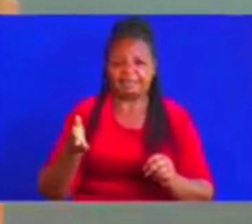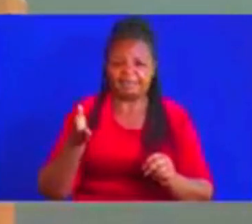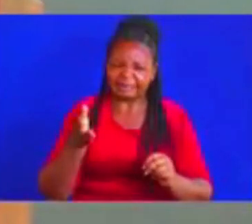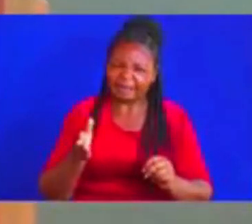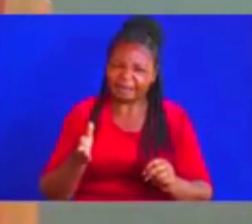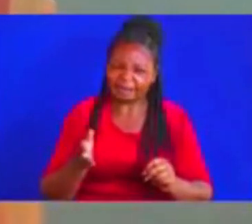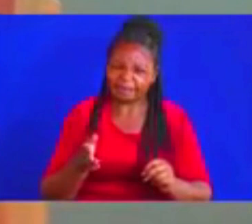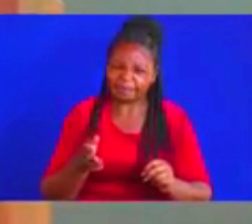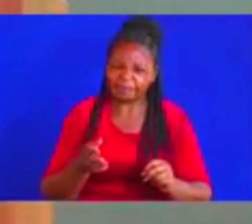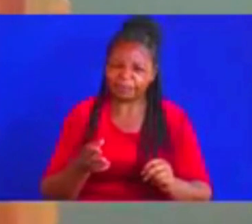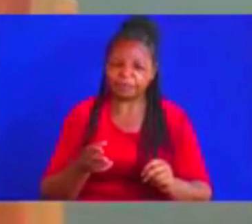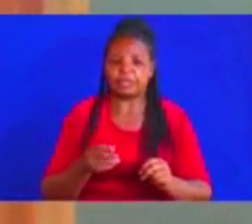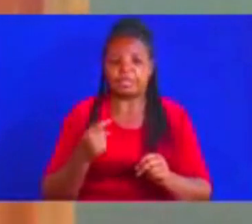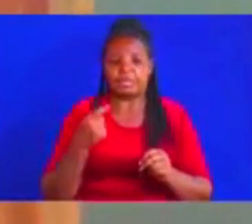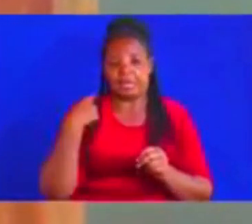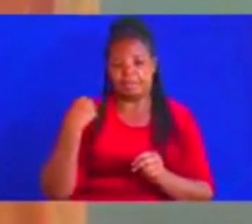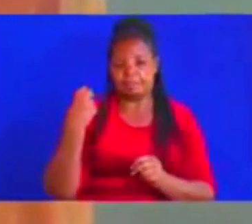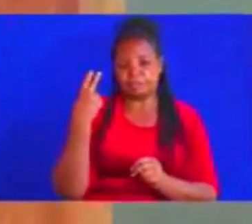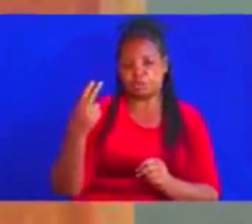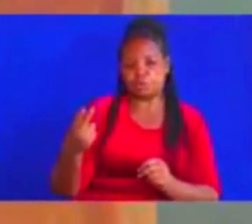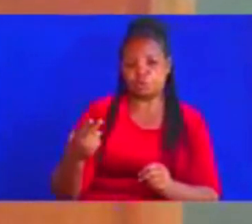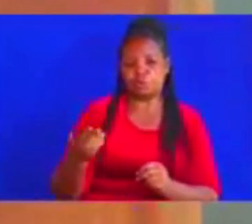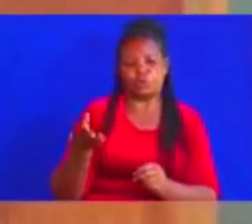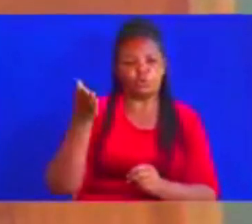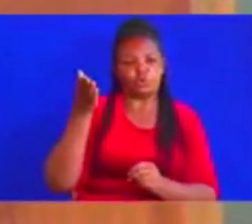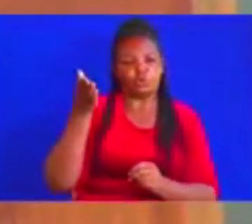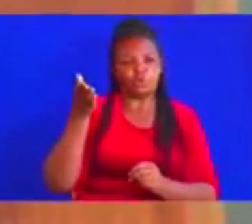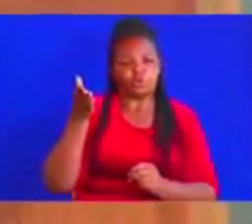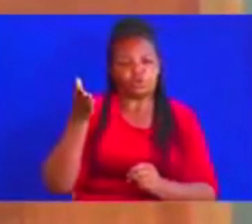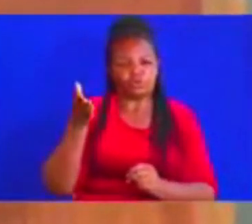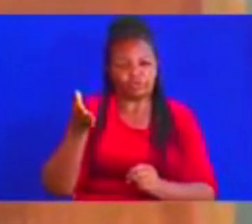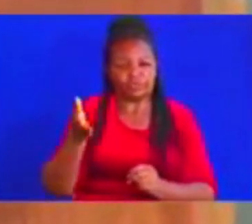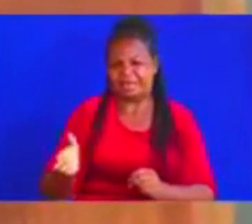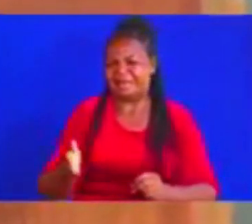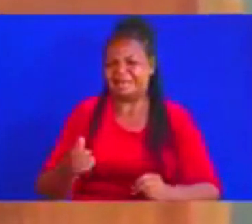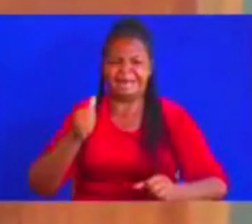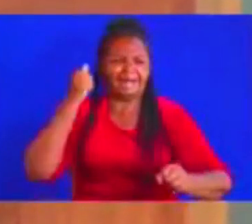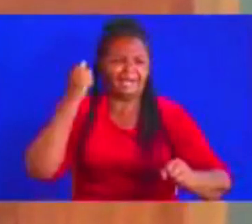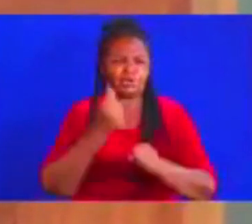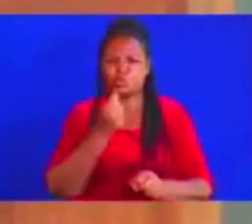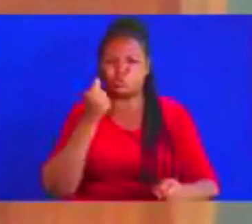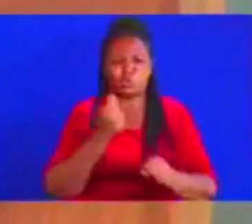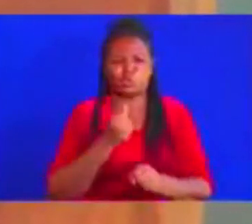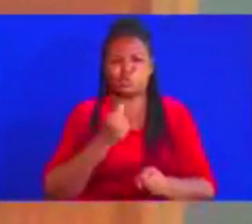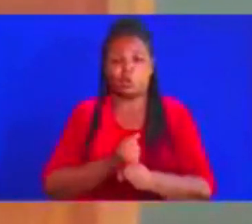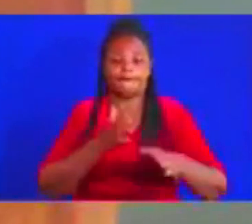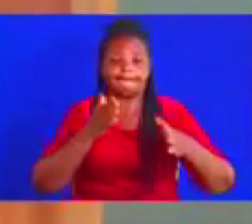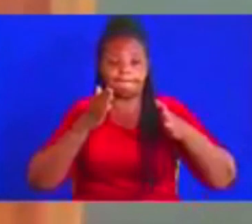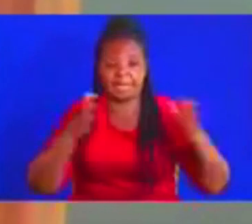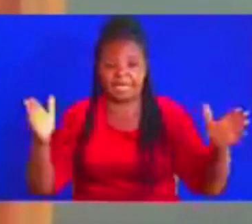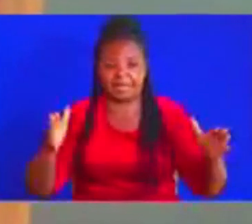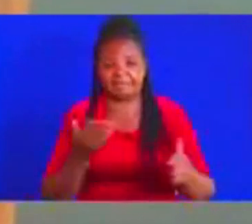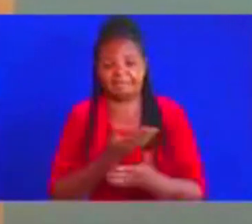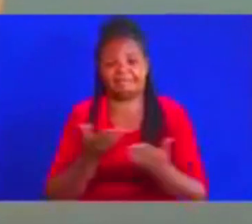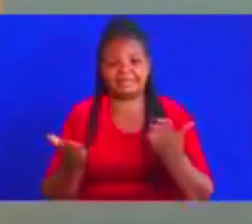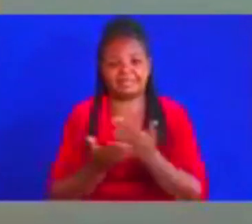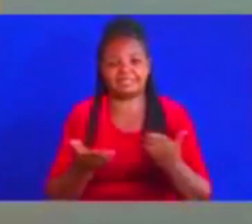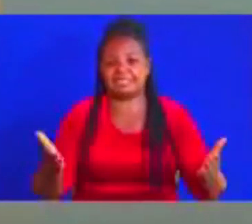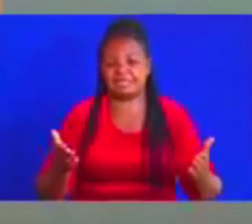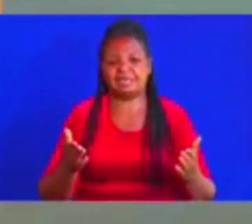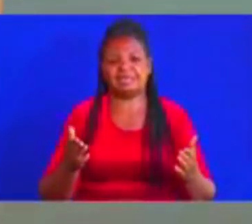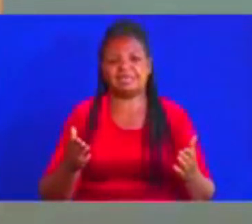strong. And number two, they shall do exploits. Not talk exploits, not